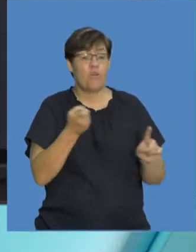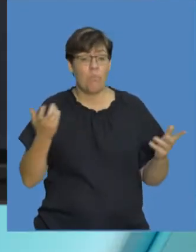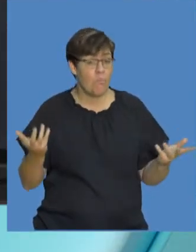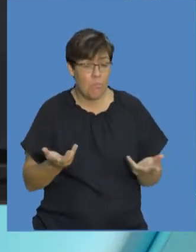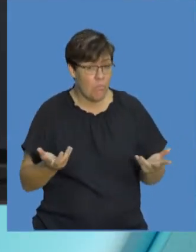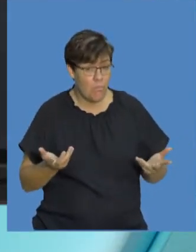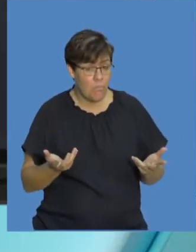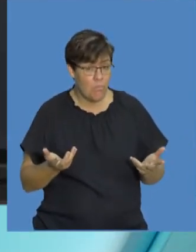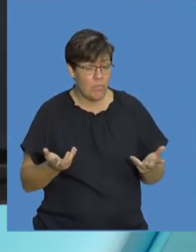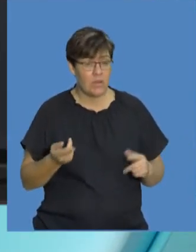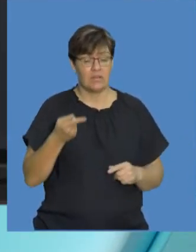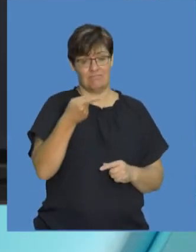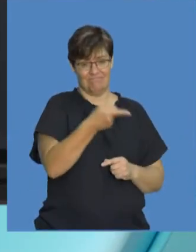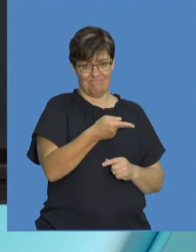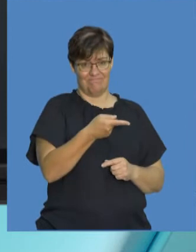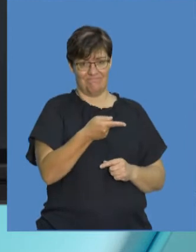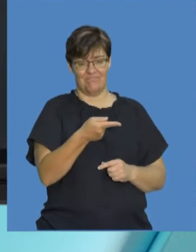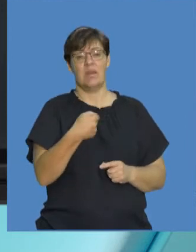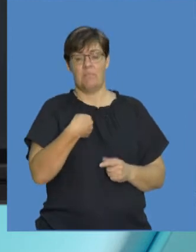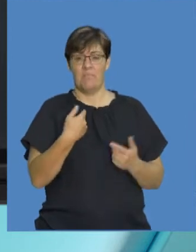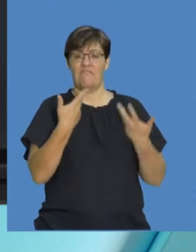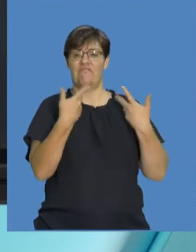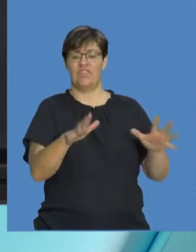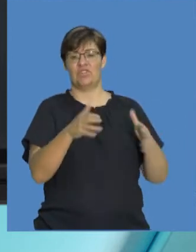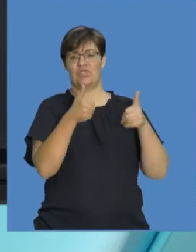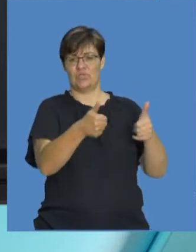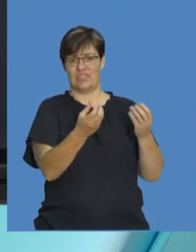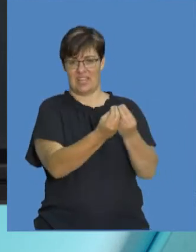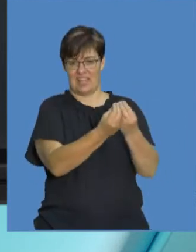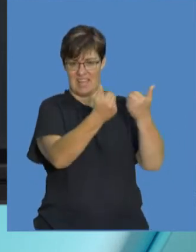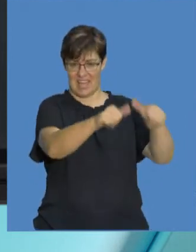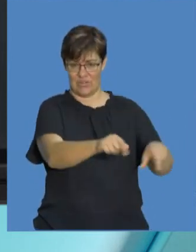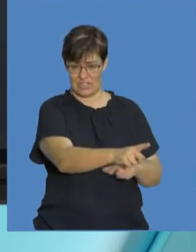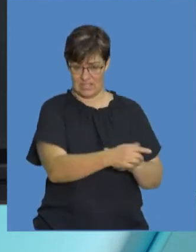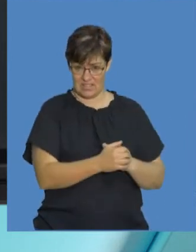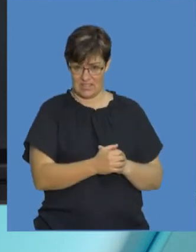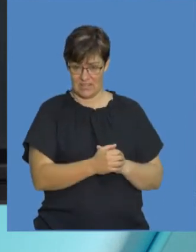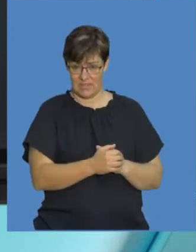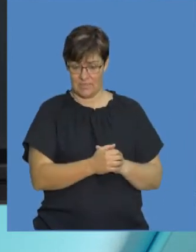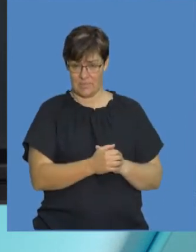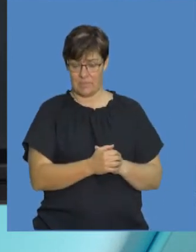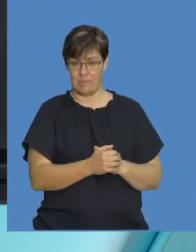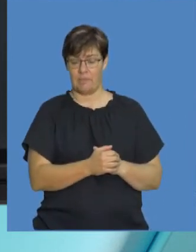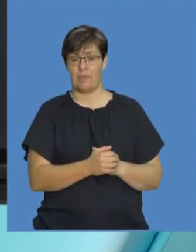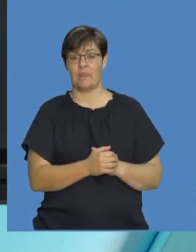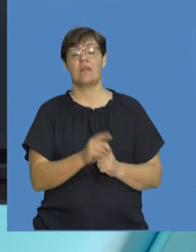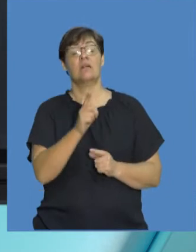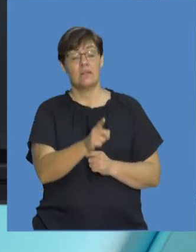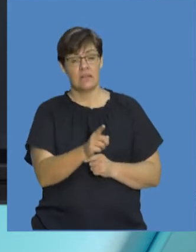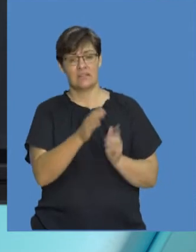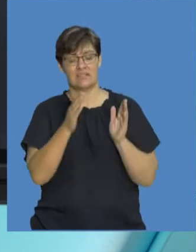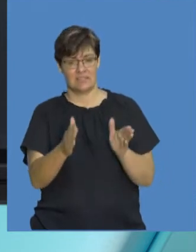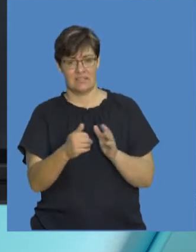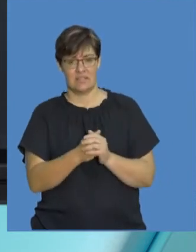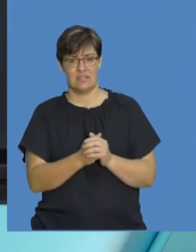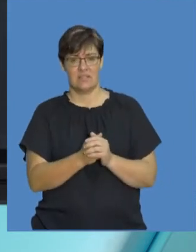was derived from where? From my finished goods account. You can recall that, okay?